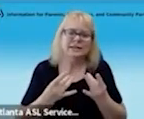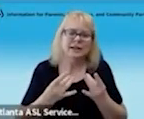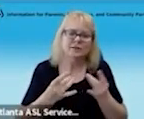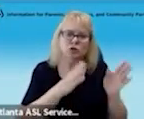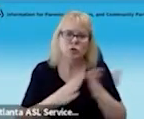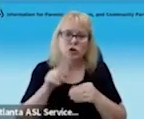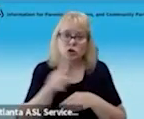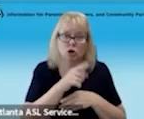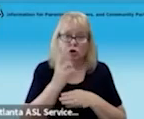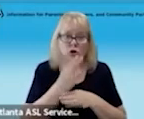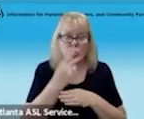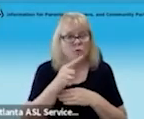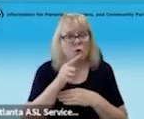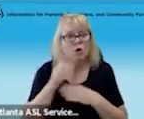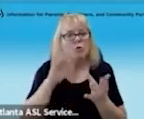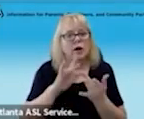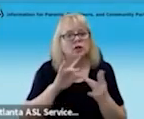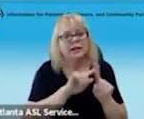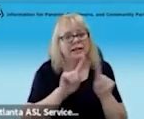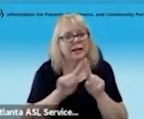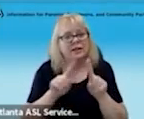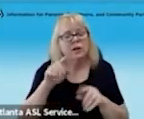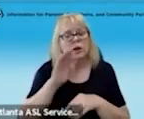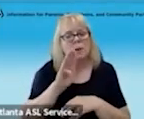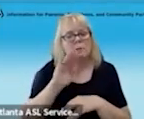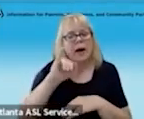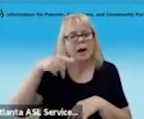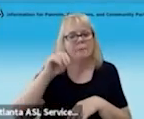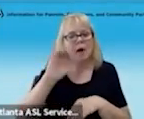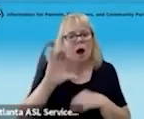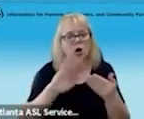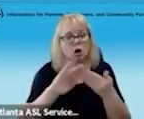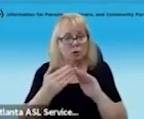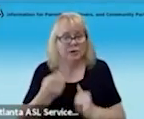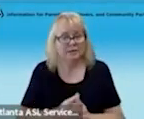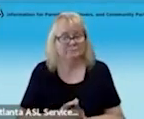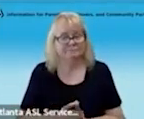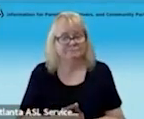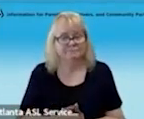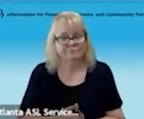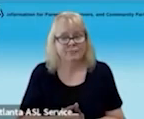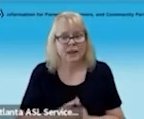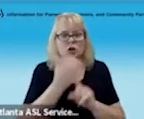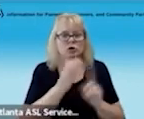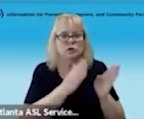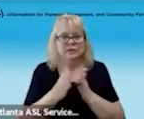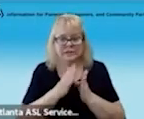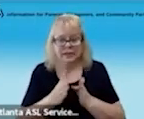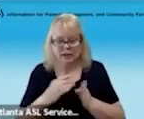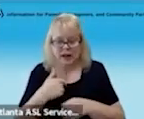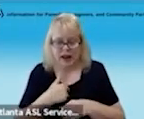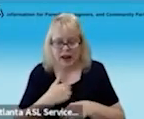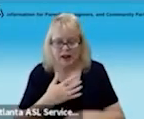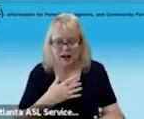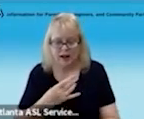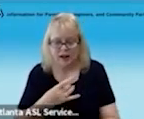is key. So Julissa, back to you. Tell us, what culturally sensitive strategies do you use to